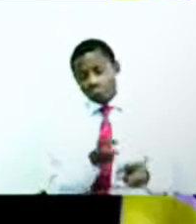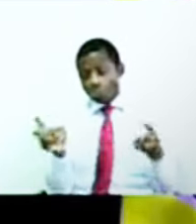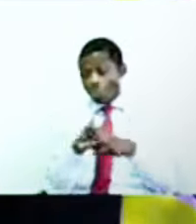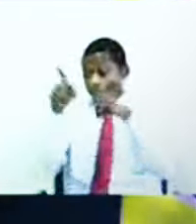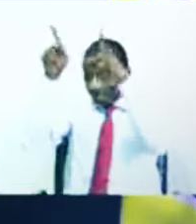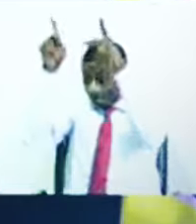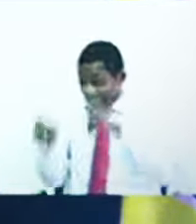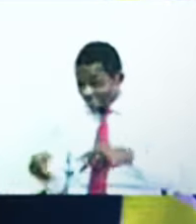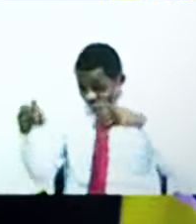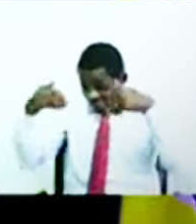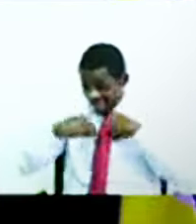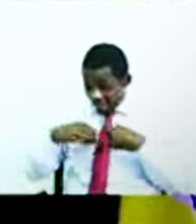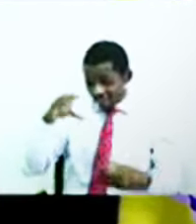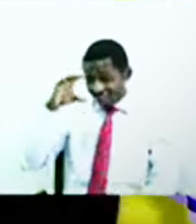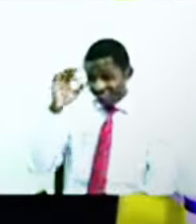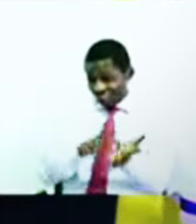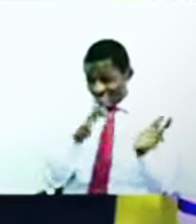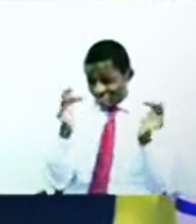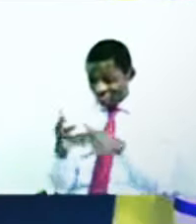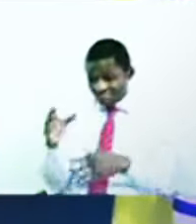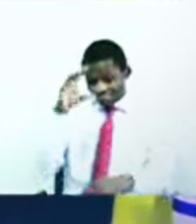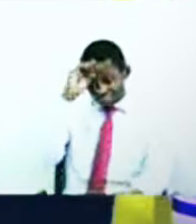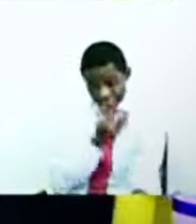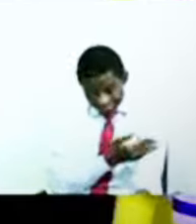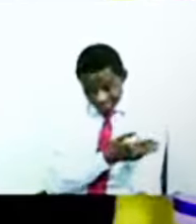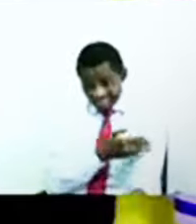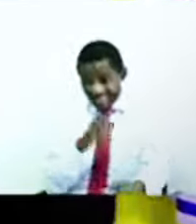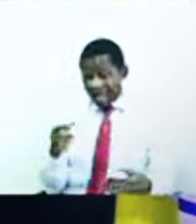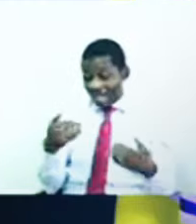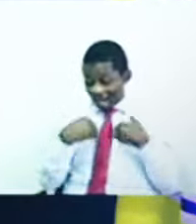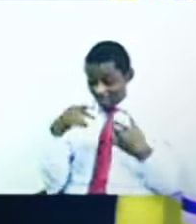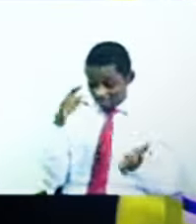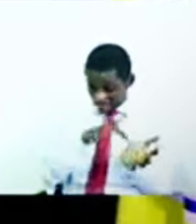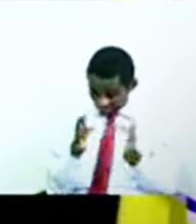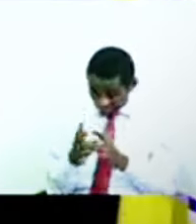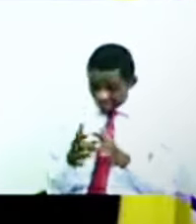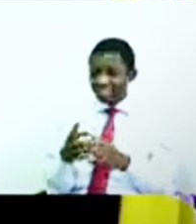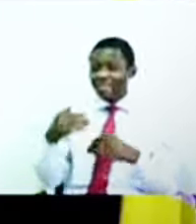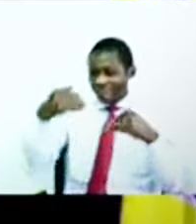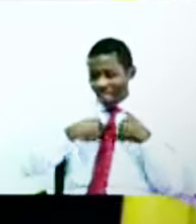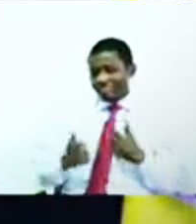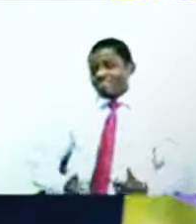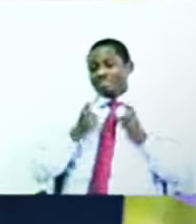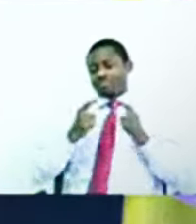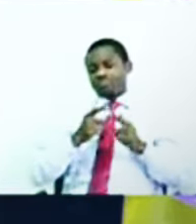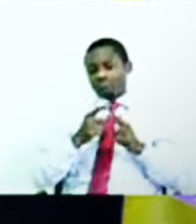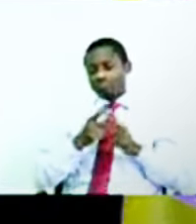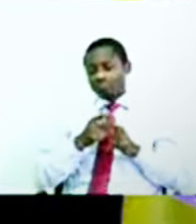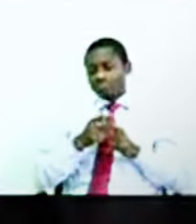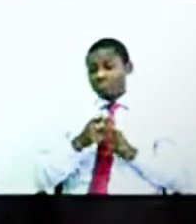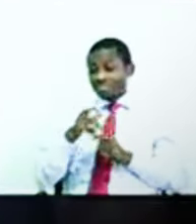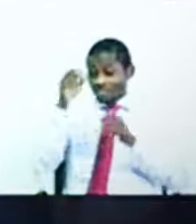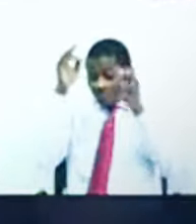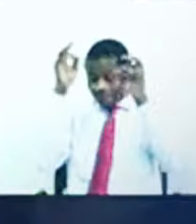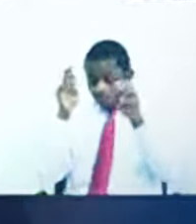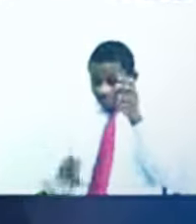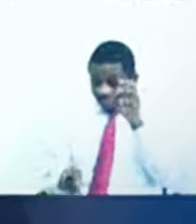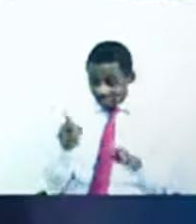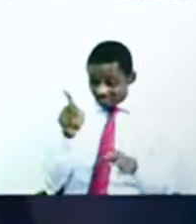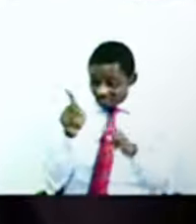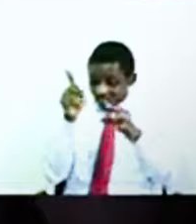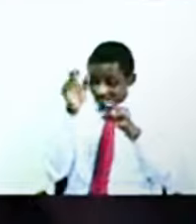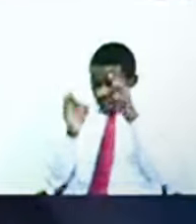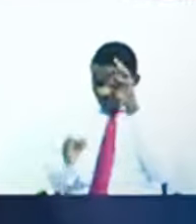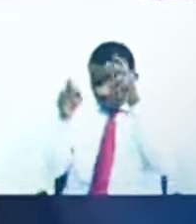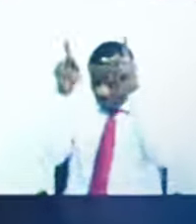obano does not have life. Onim kwan. And this one God testified on the oath. Na we onyango pankasa ekan tam enodidi adansi.